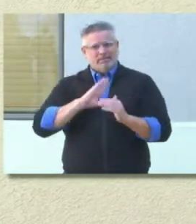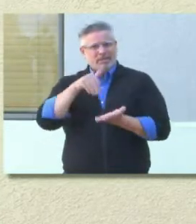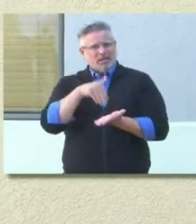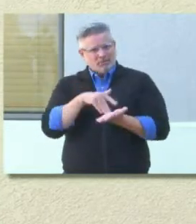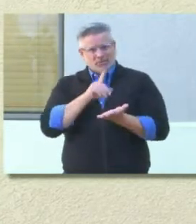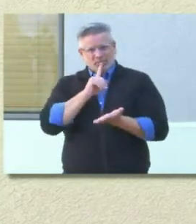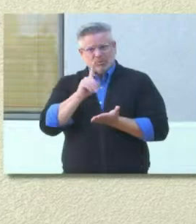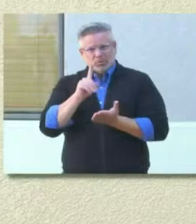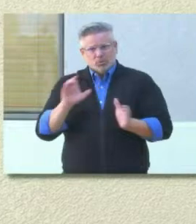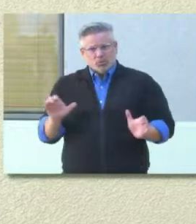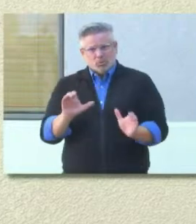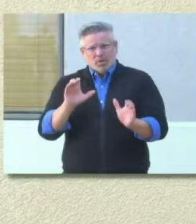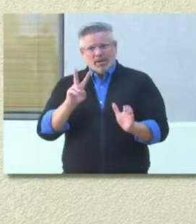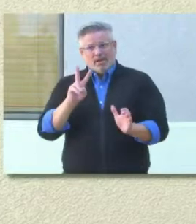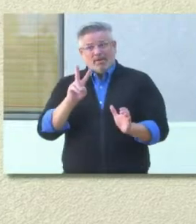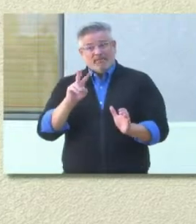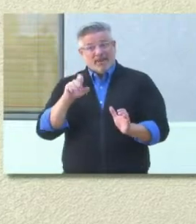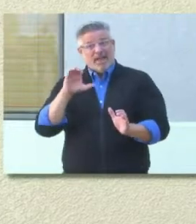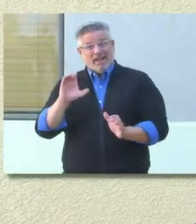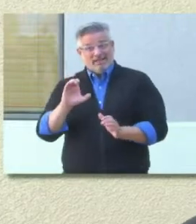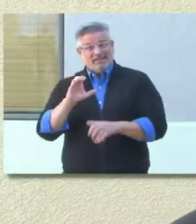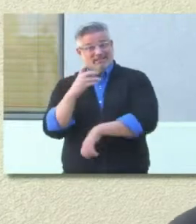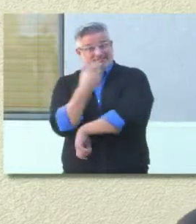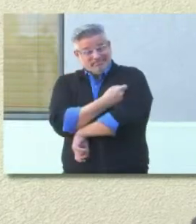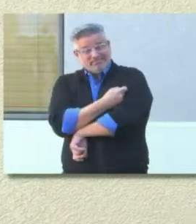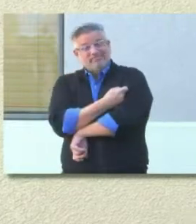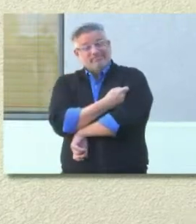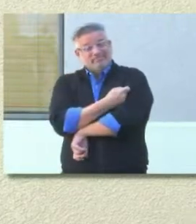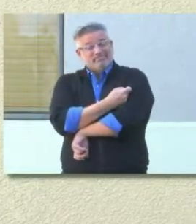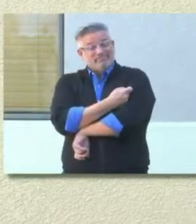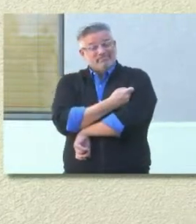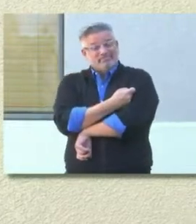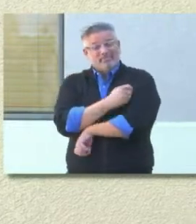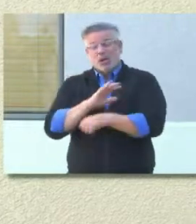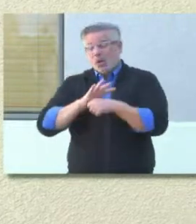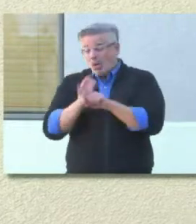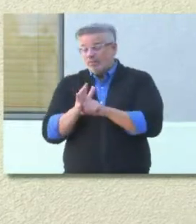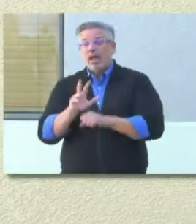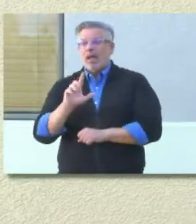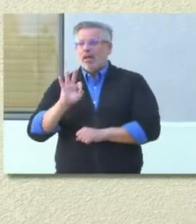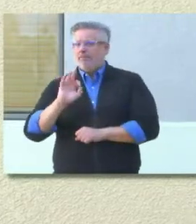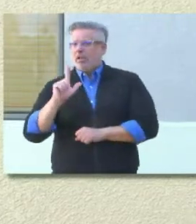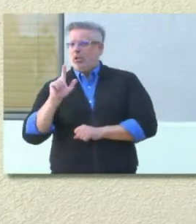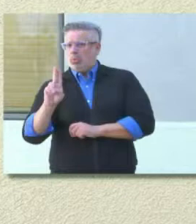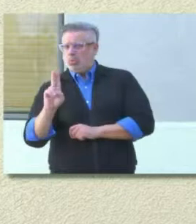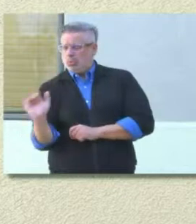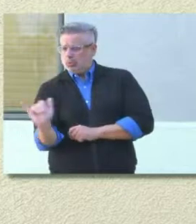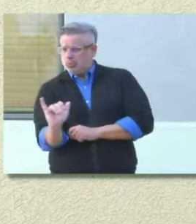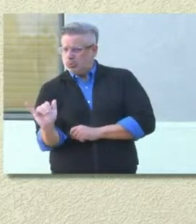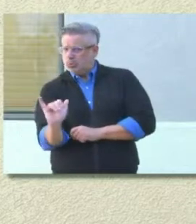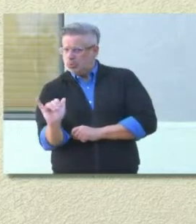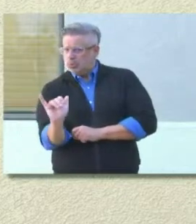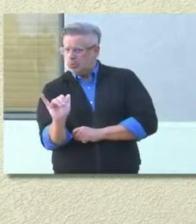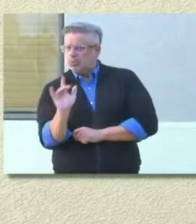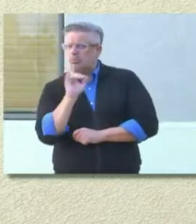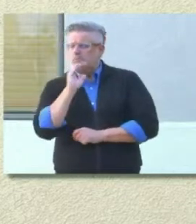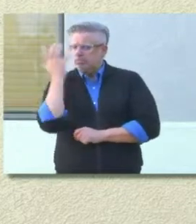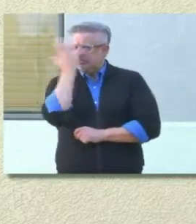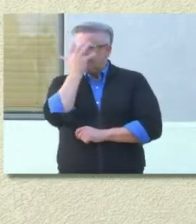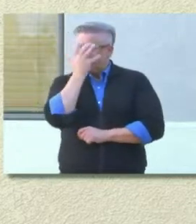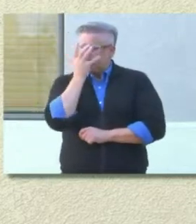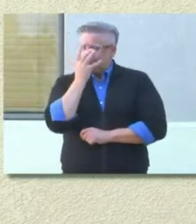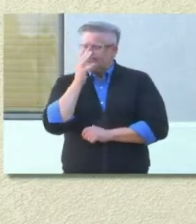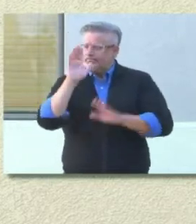speak of getting Californians vaccinated against, yes, both COVID and flu. It's a tremendous privilege to be